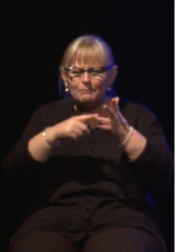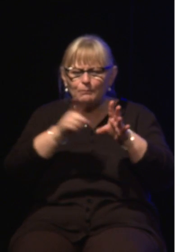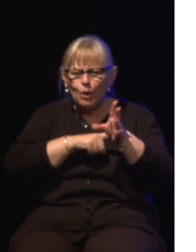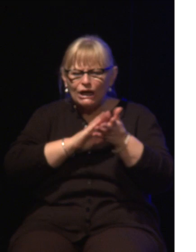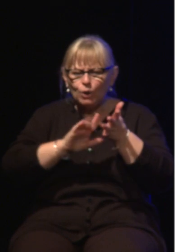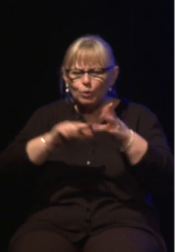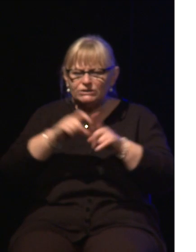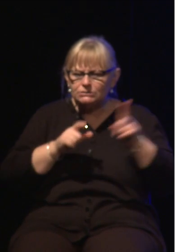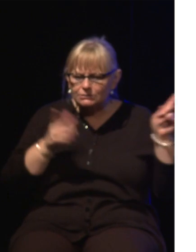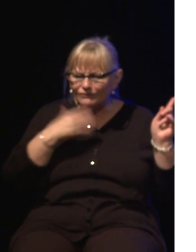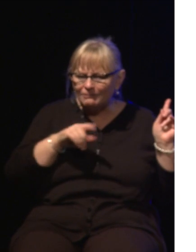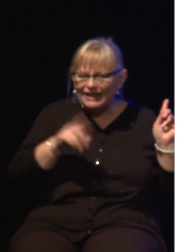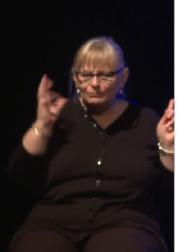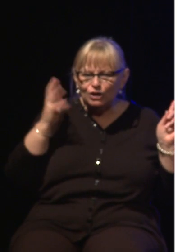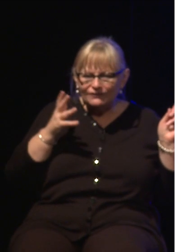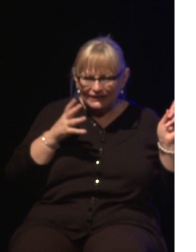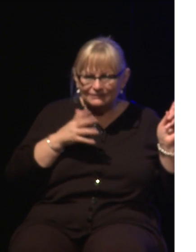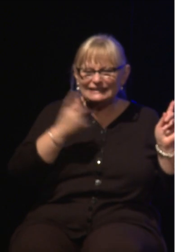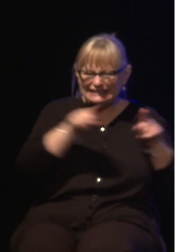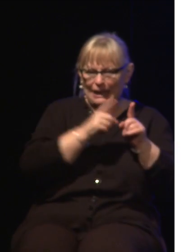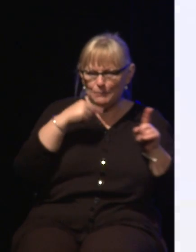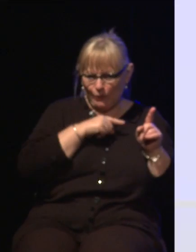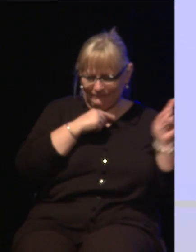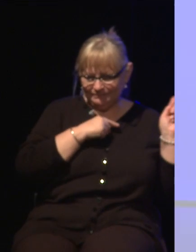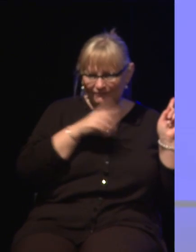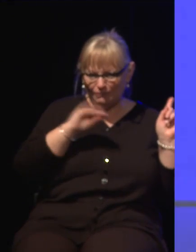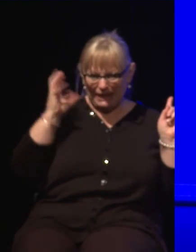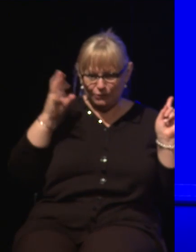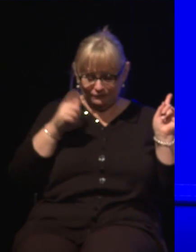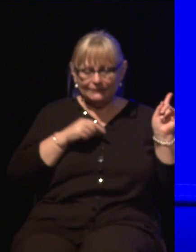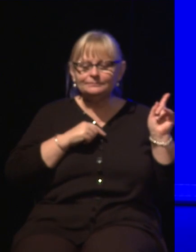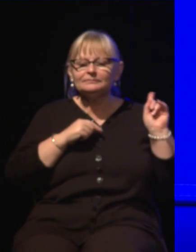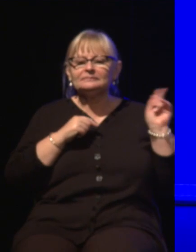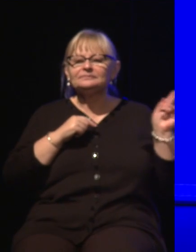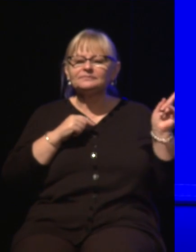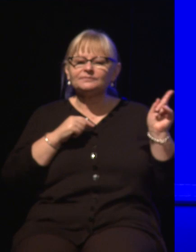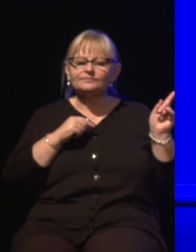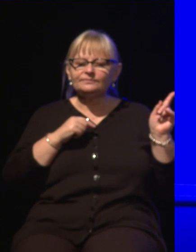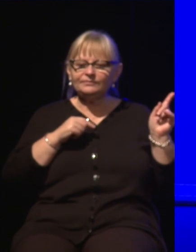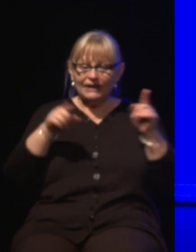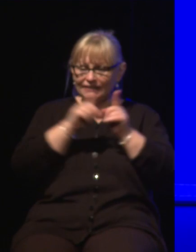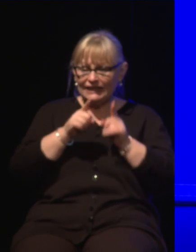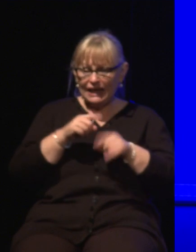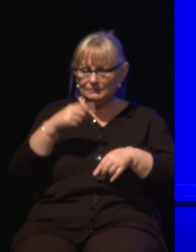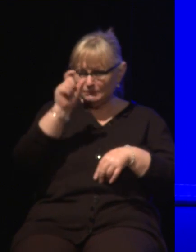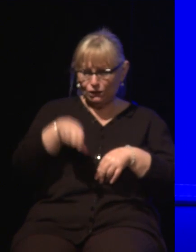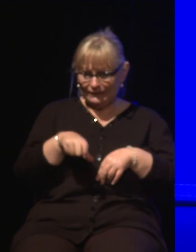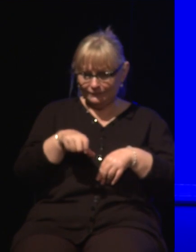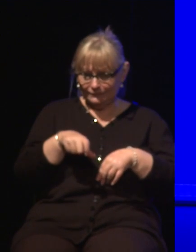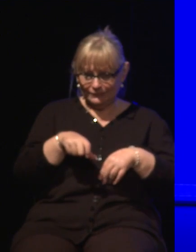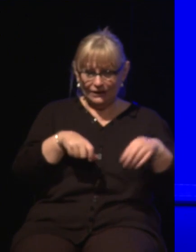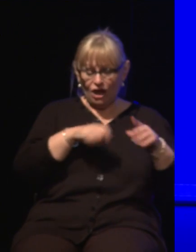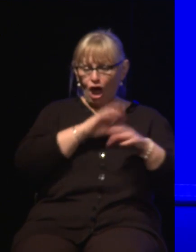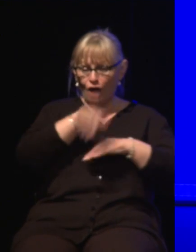this is, in fact, is a series of stills from that movie. This is actually the same person who was